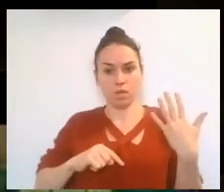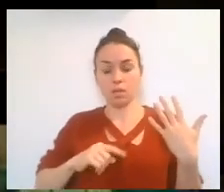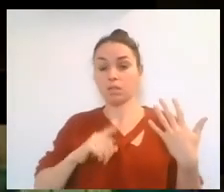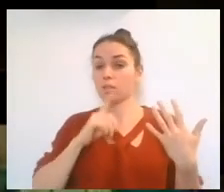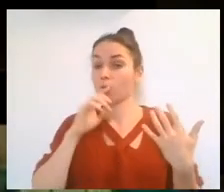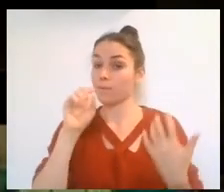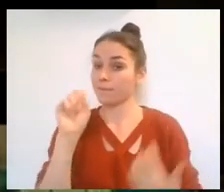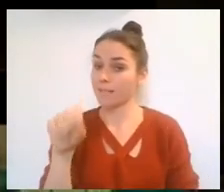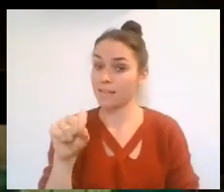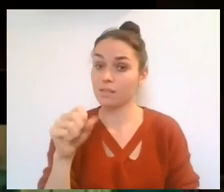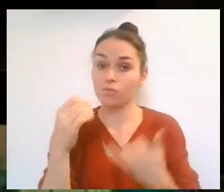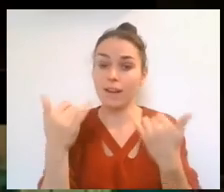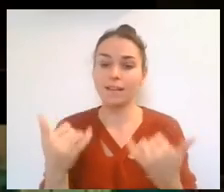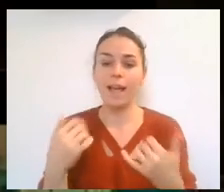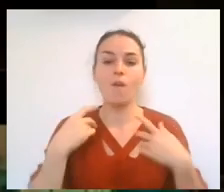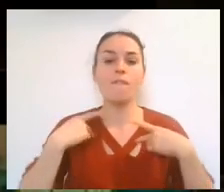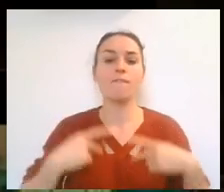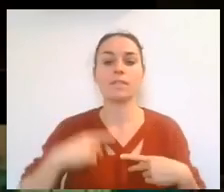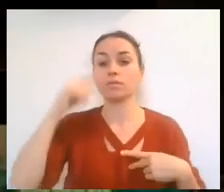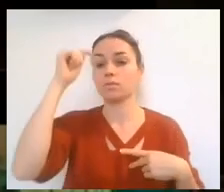pretty good job